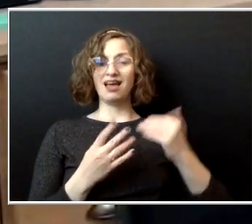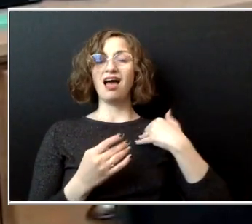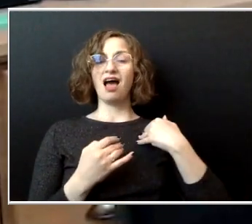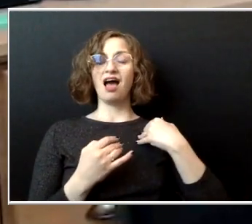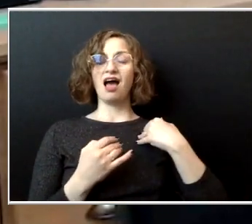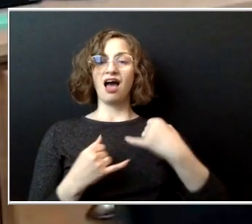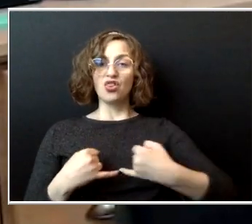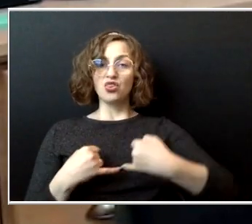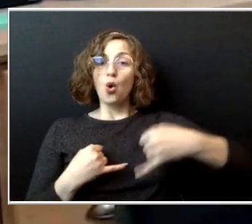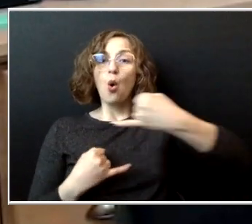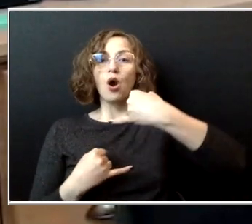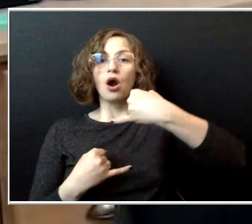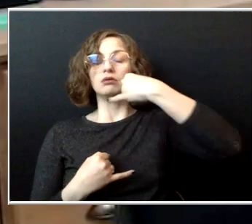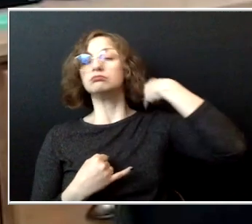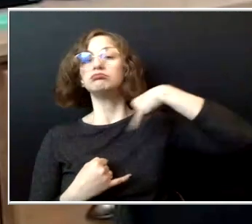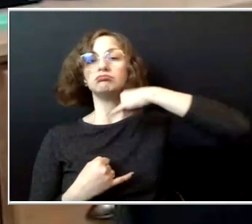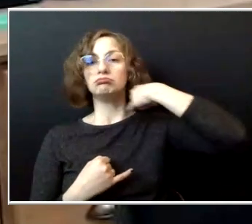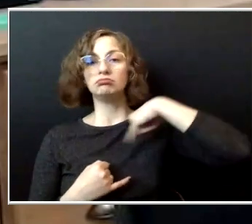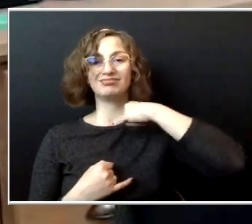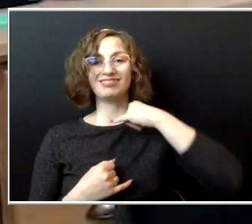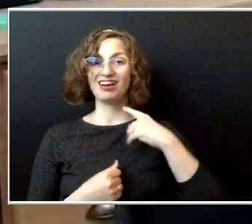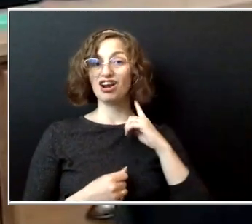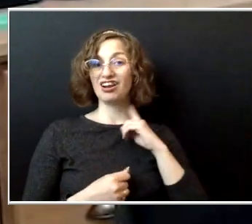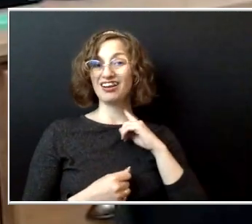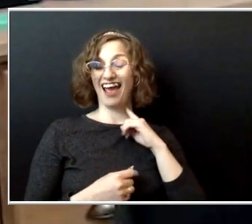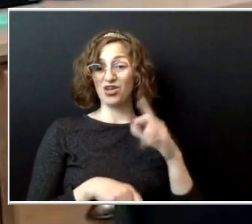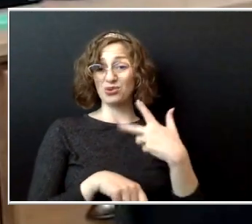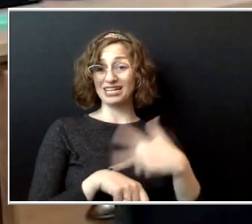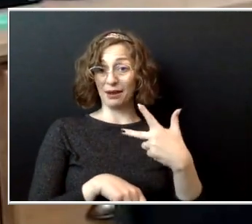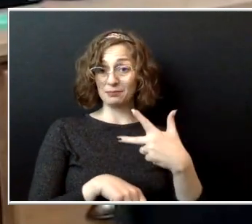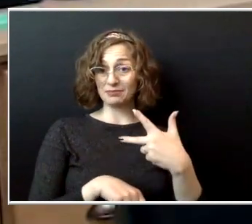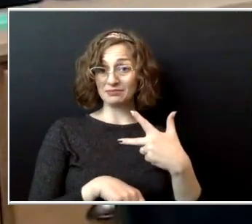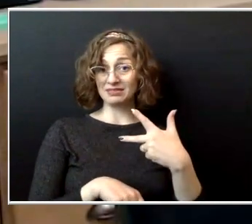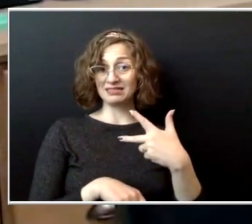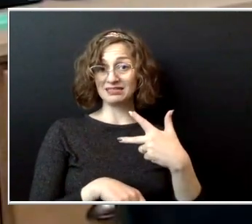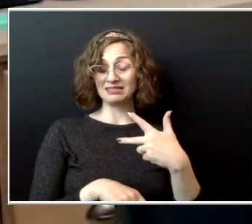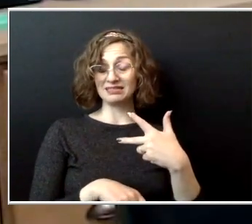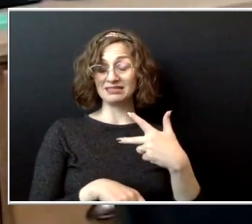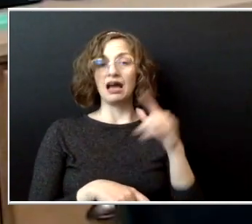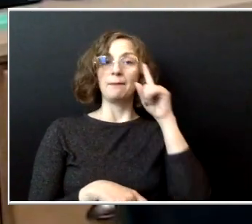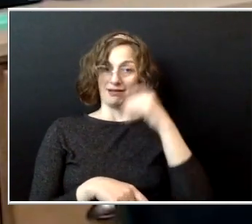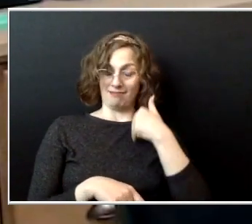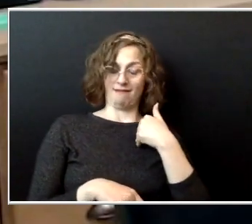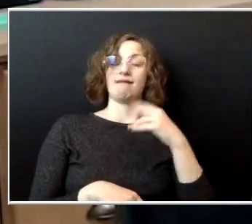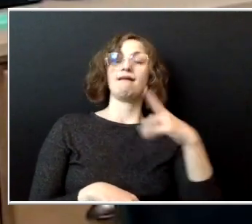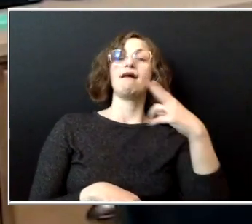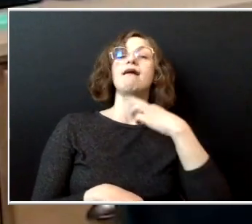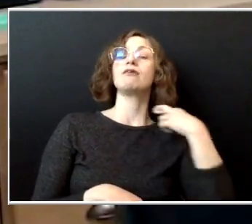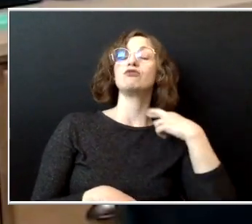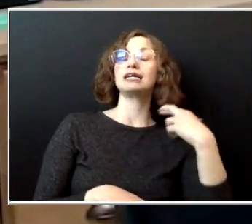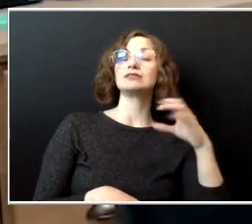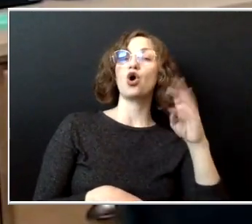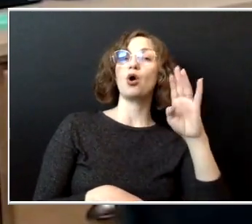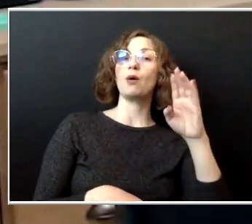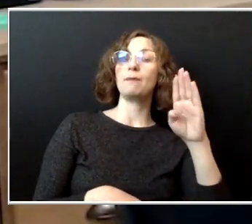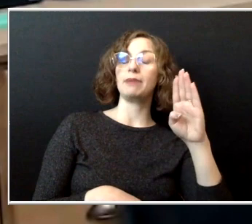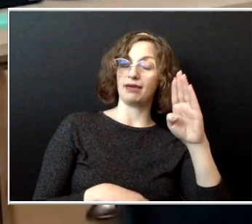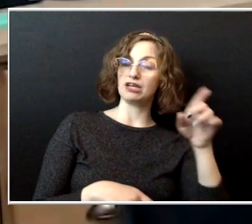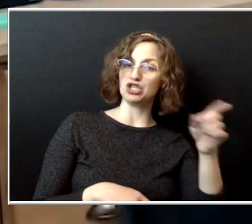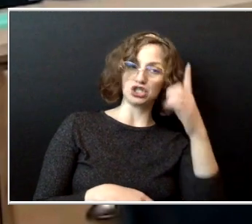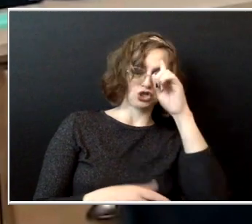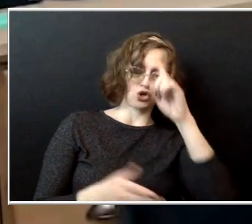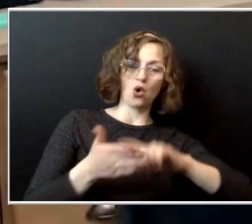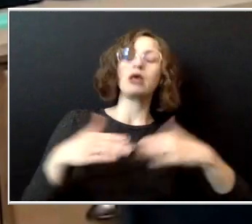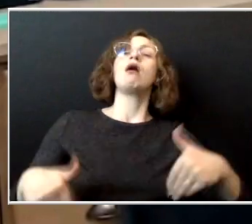times. And because I had a high-risk OBGYN, she noticed right away that was an issue. She was able to have me